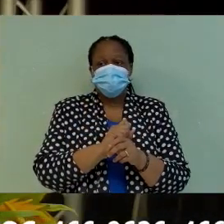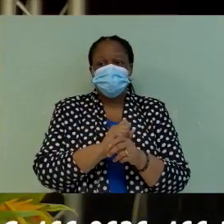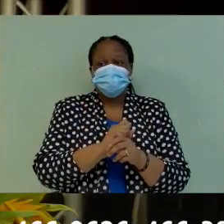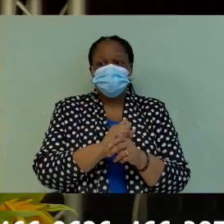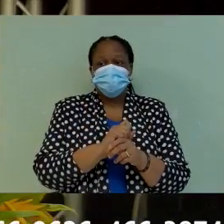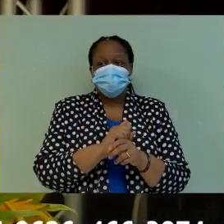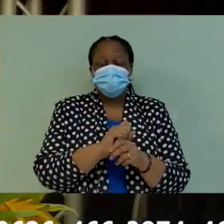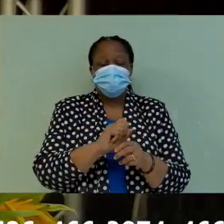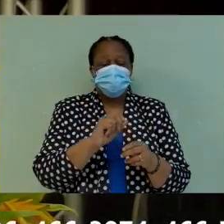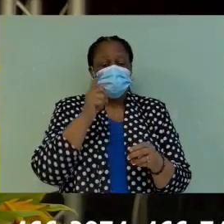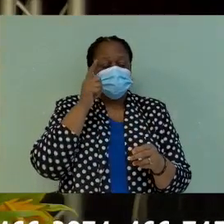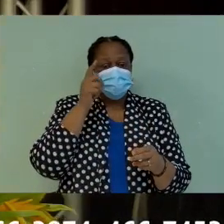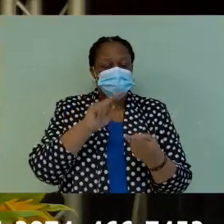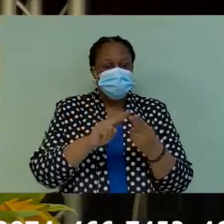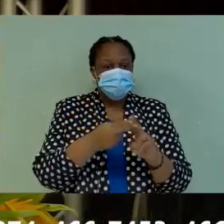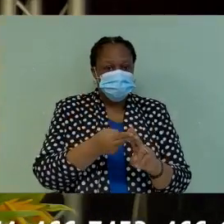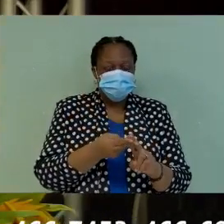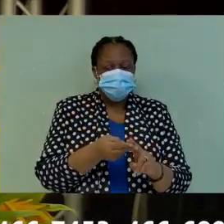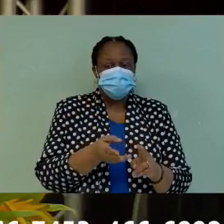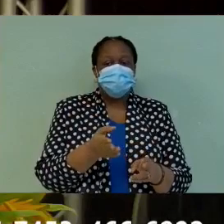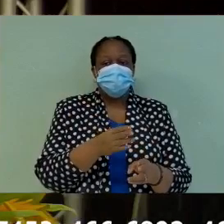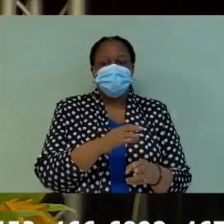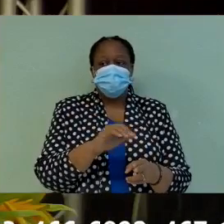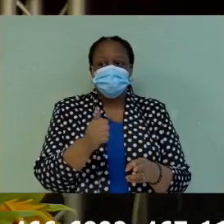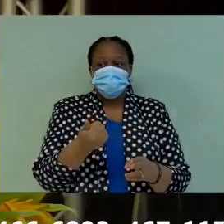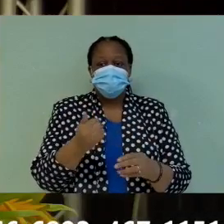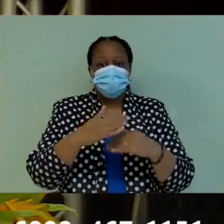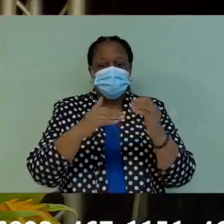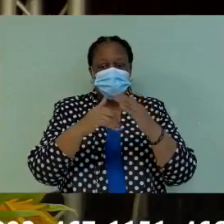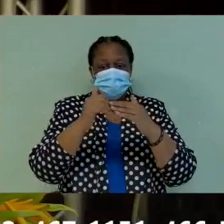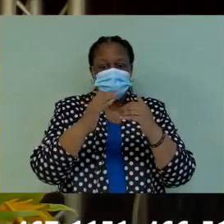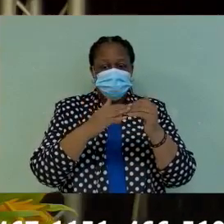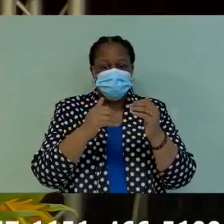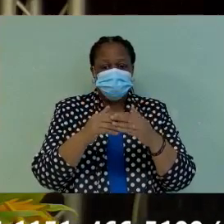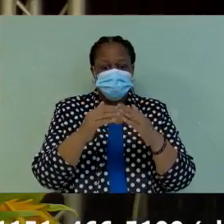our CMO, Dr. Laws, and Mr. Samuel.